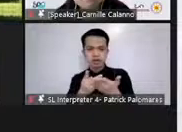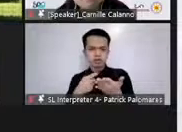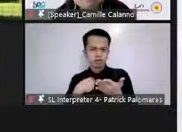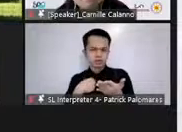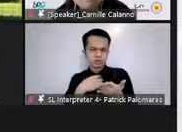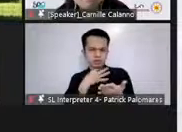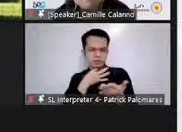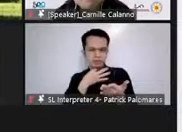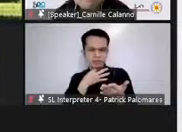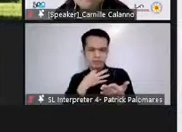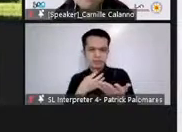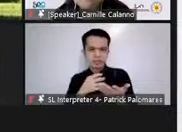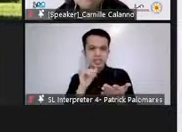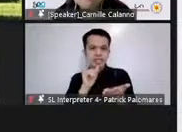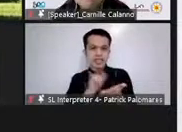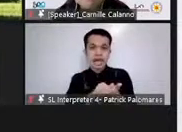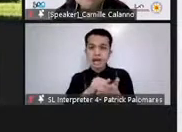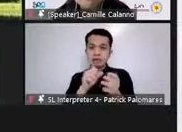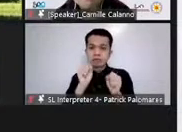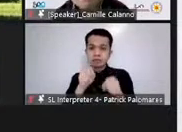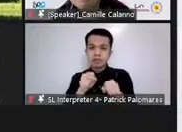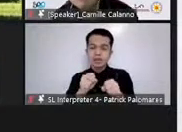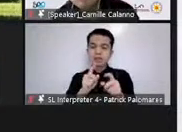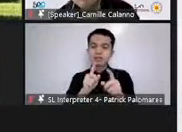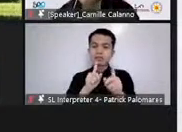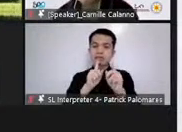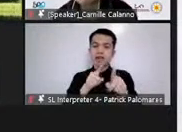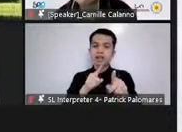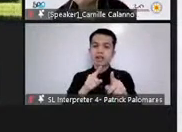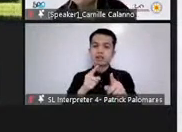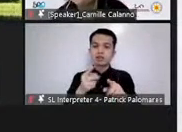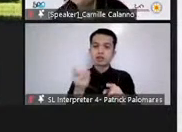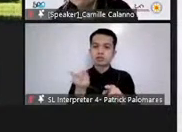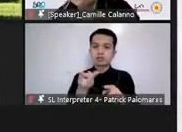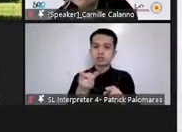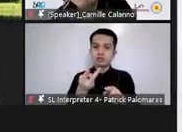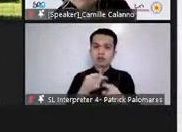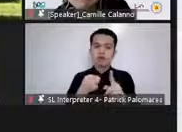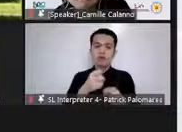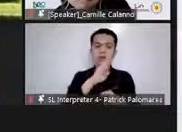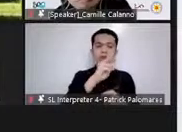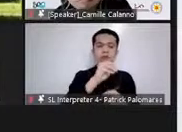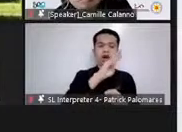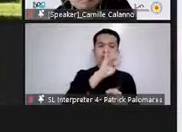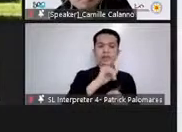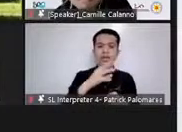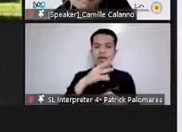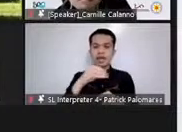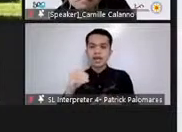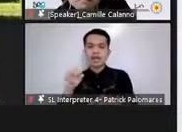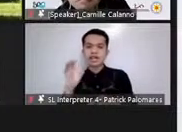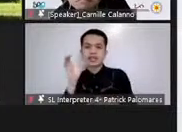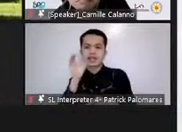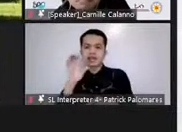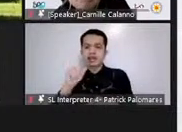think this can be addressed to both presentations by Sir Bobby and Ms. Camille.